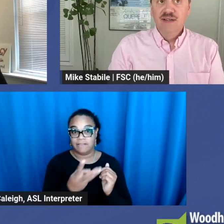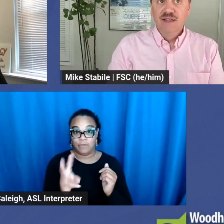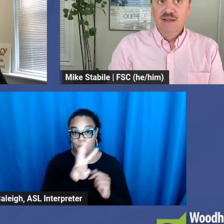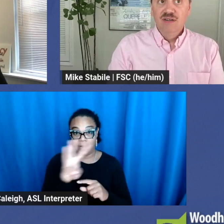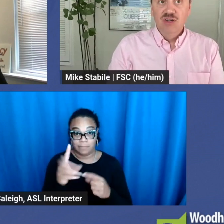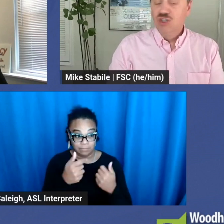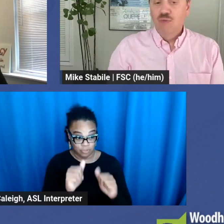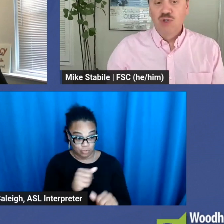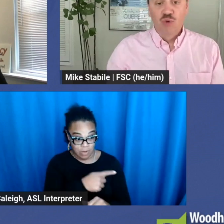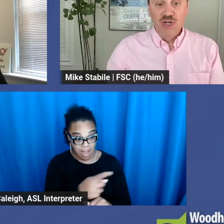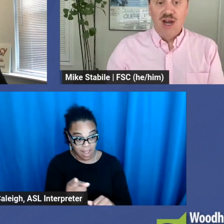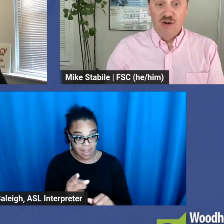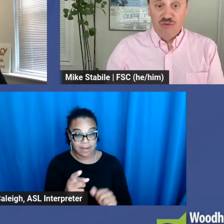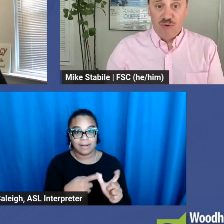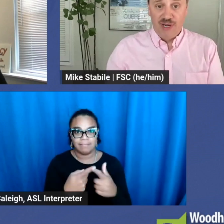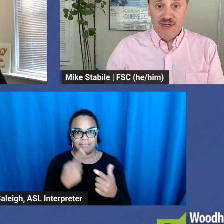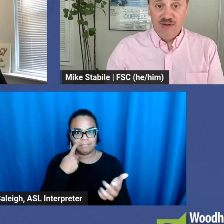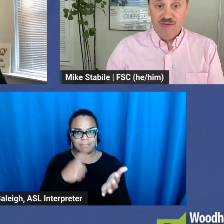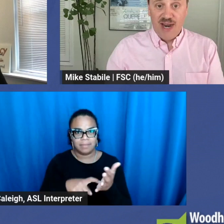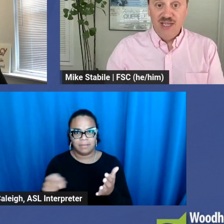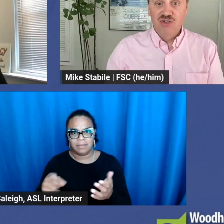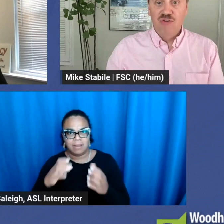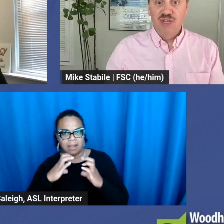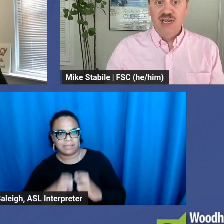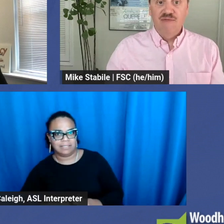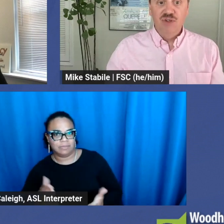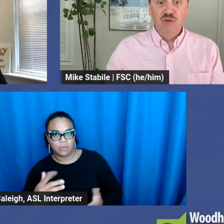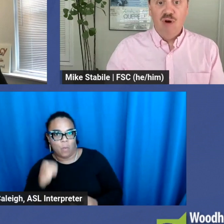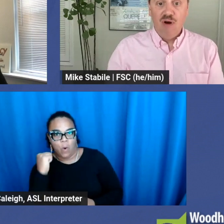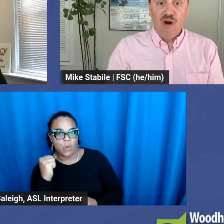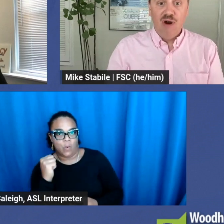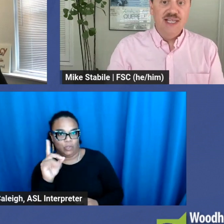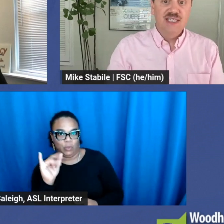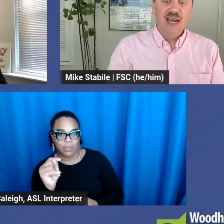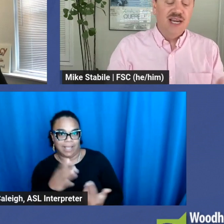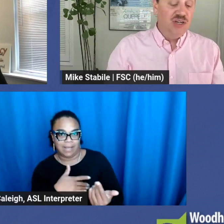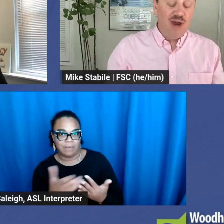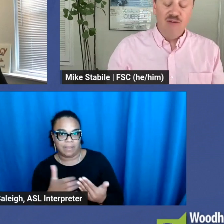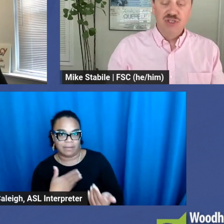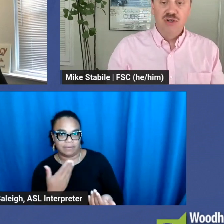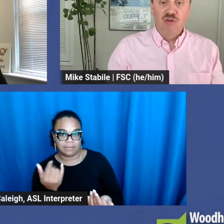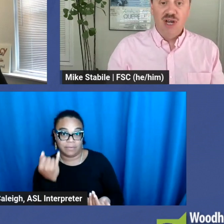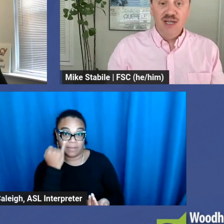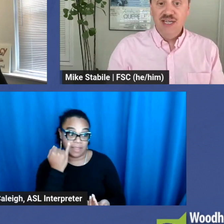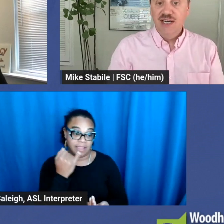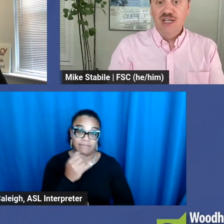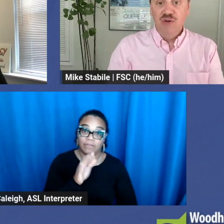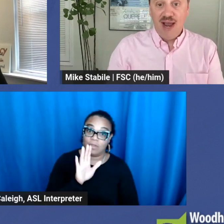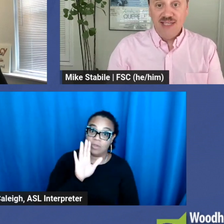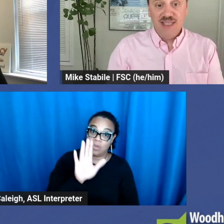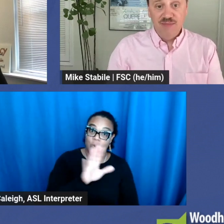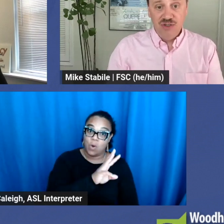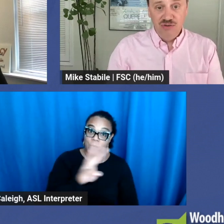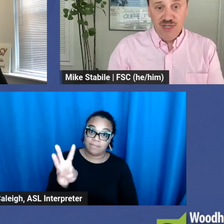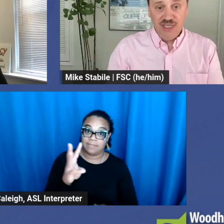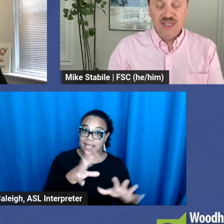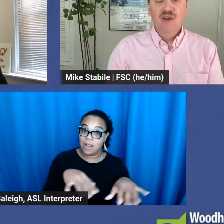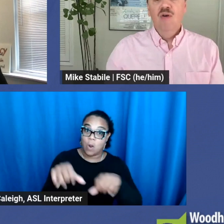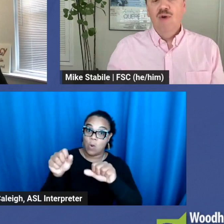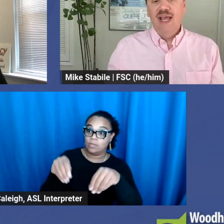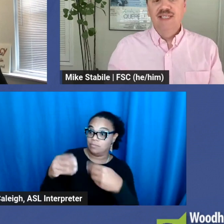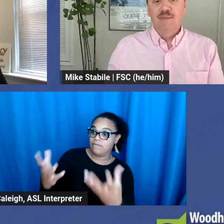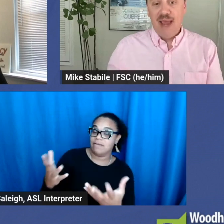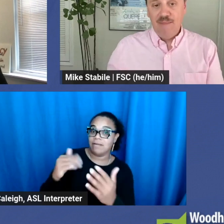that consumers would not go through it, right? So that if you are a site and you host adult content and you ask them to do